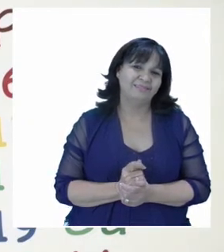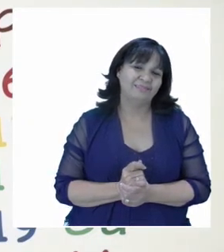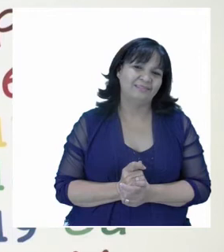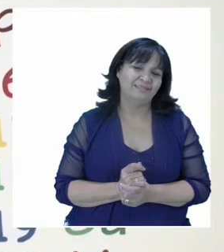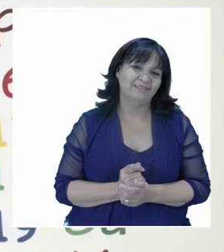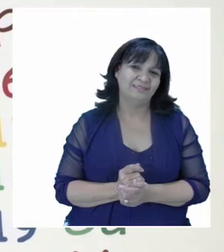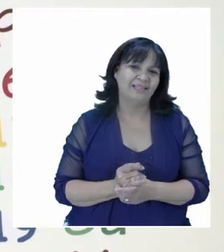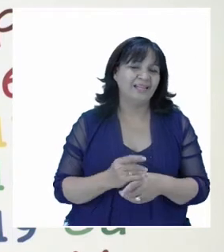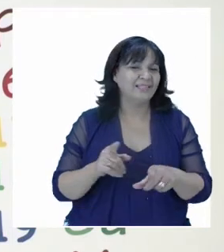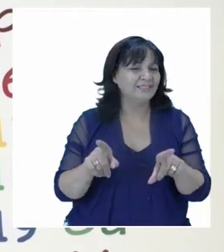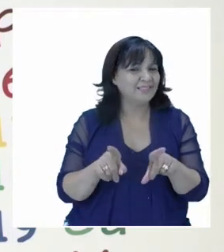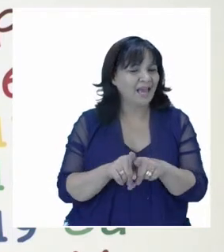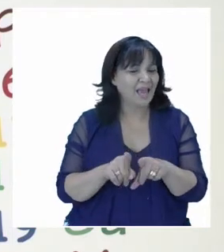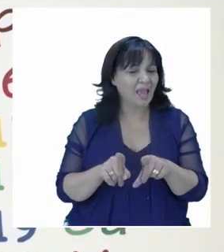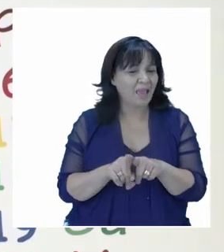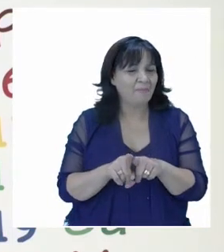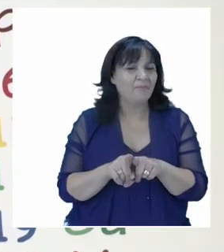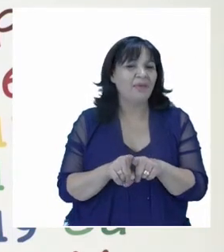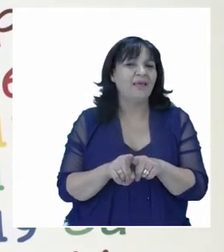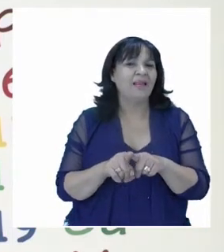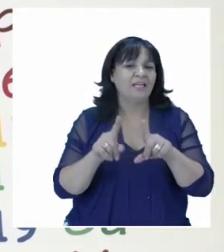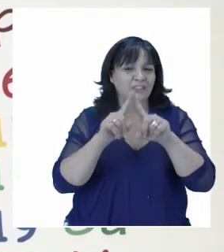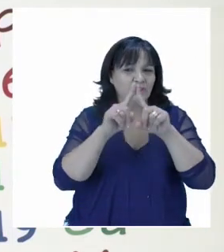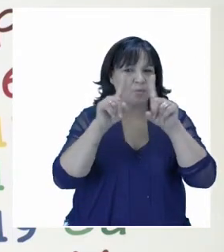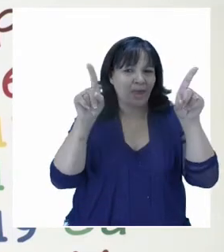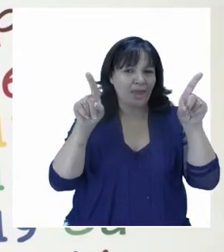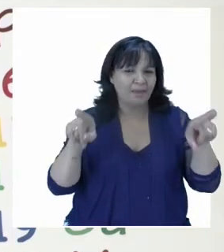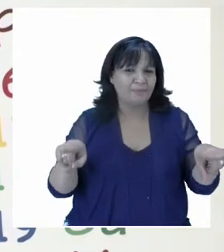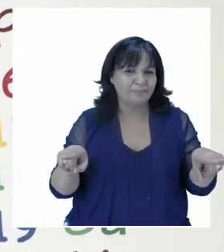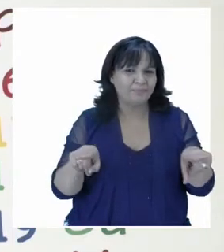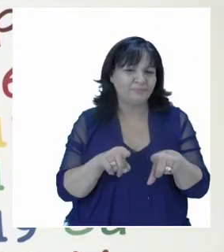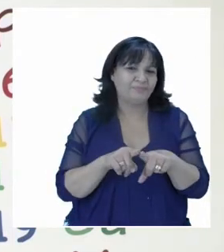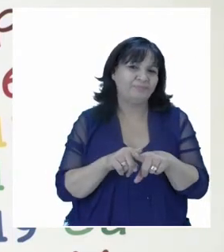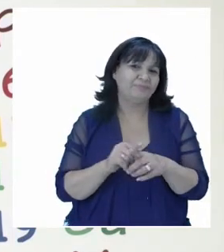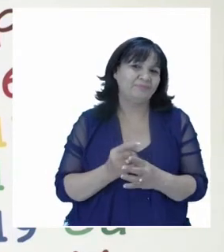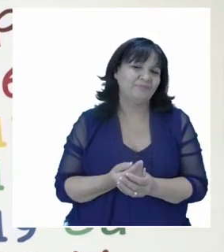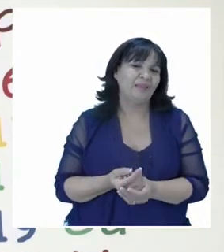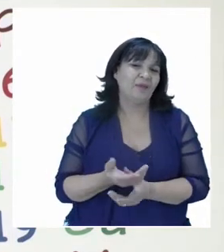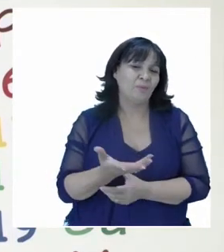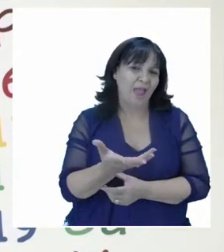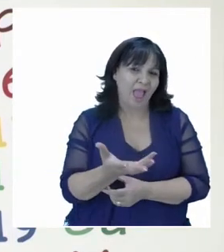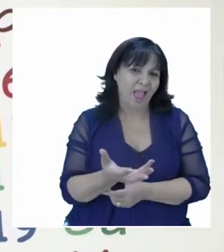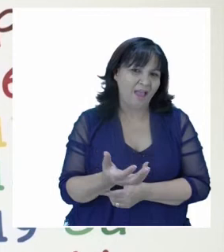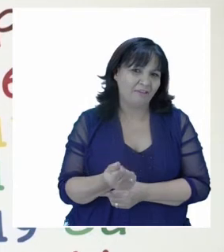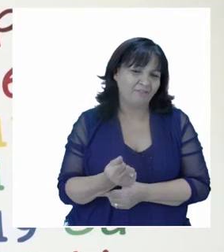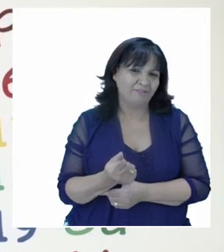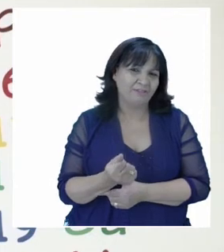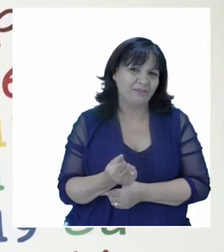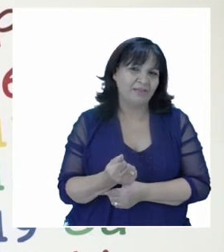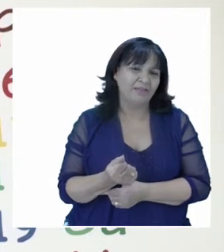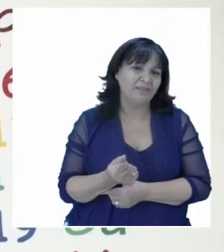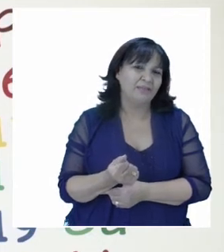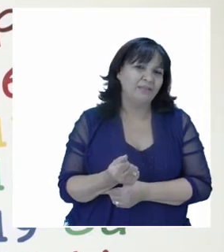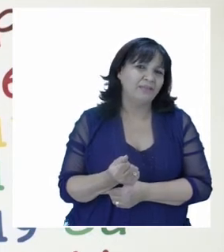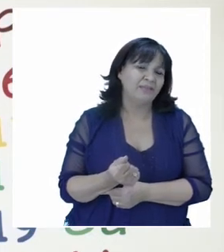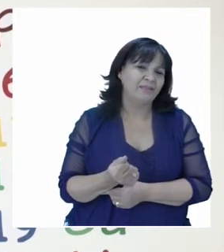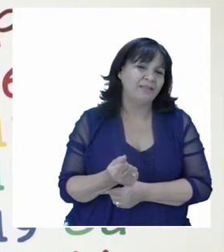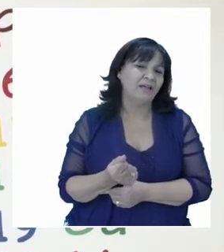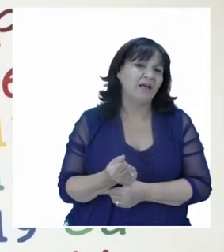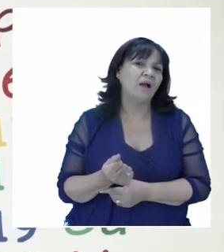a napkin. We also have a black